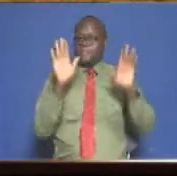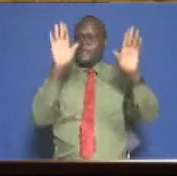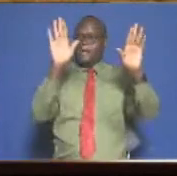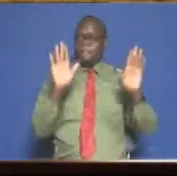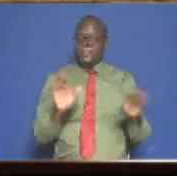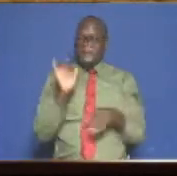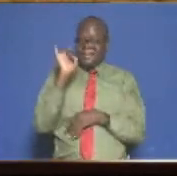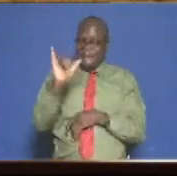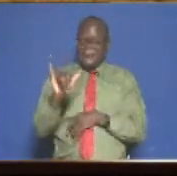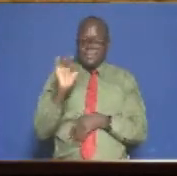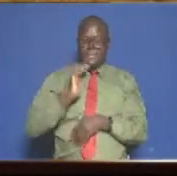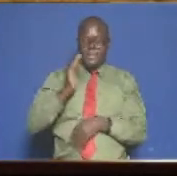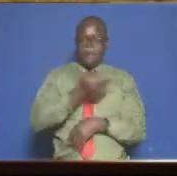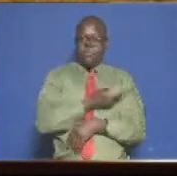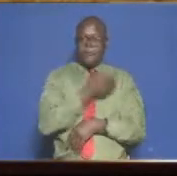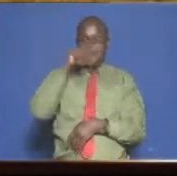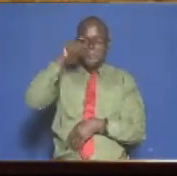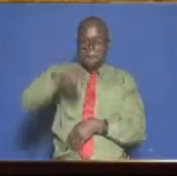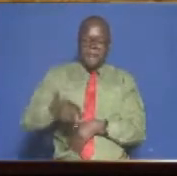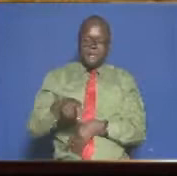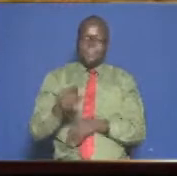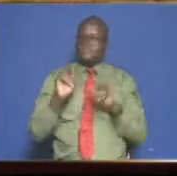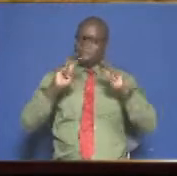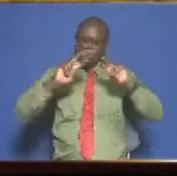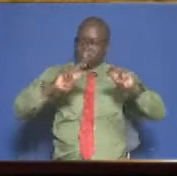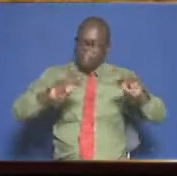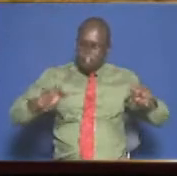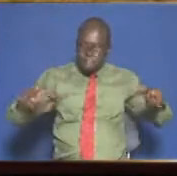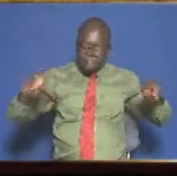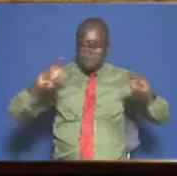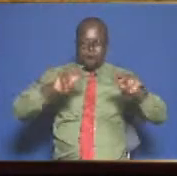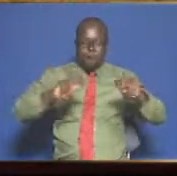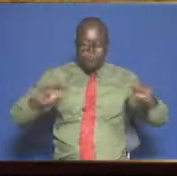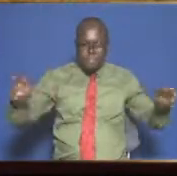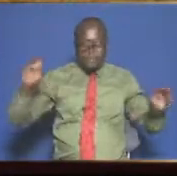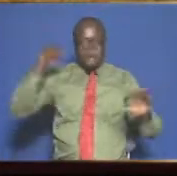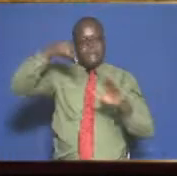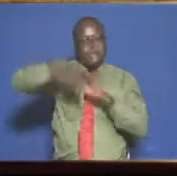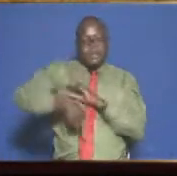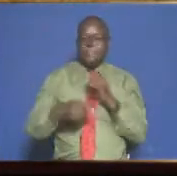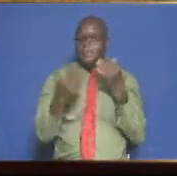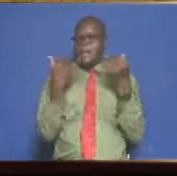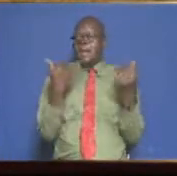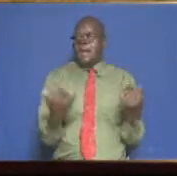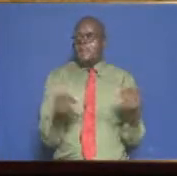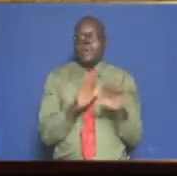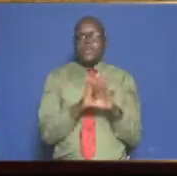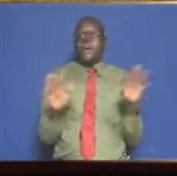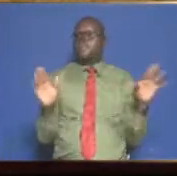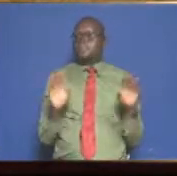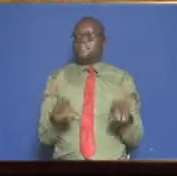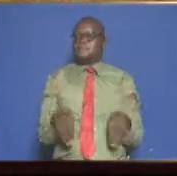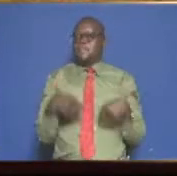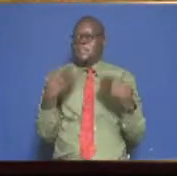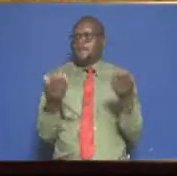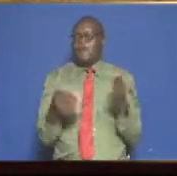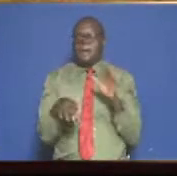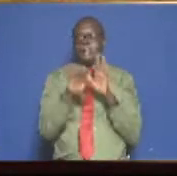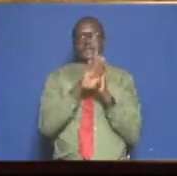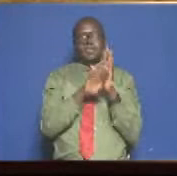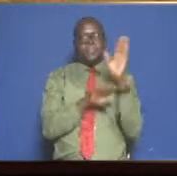that the committee should really inquire into. Now it's not a matter of being given written